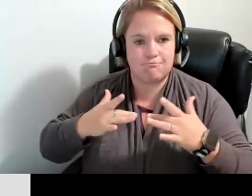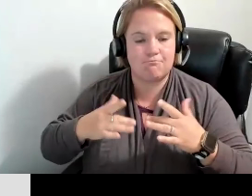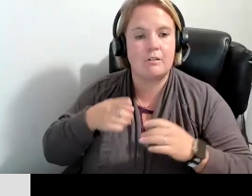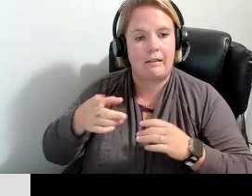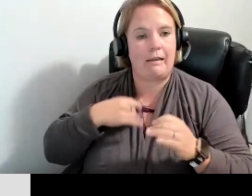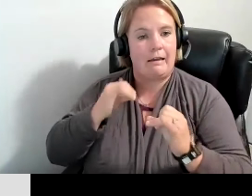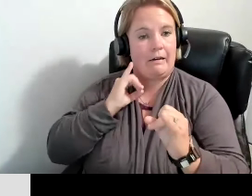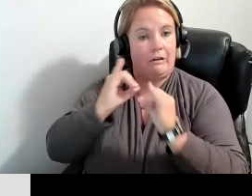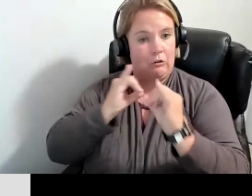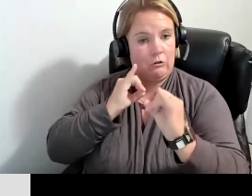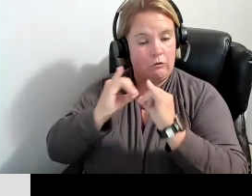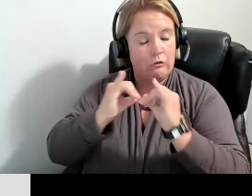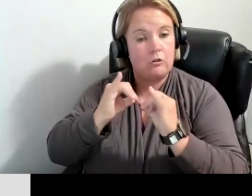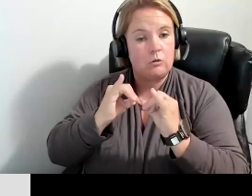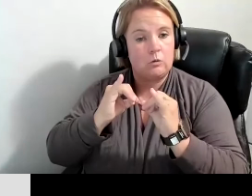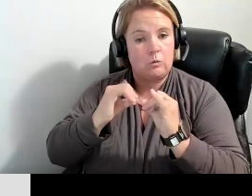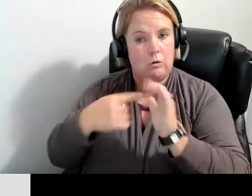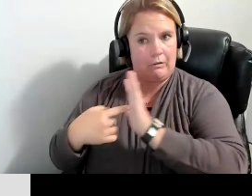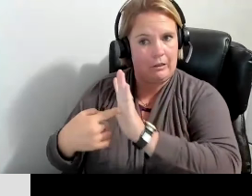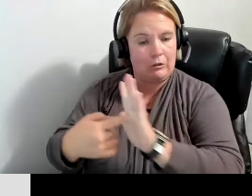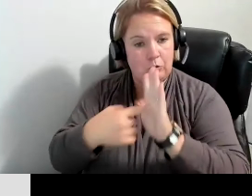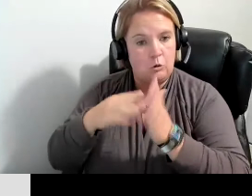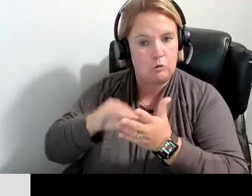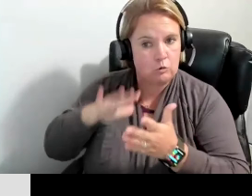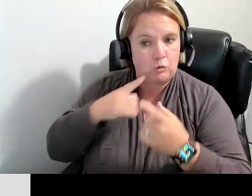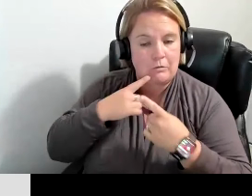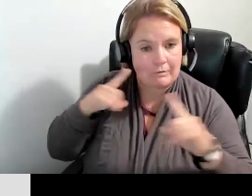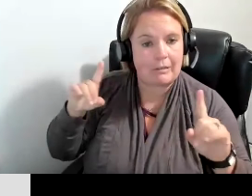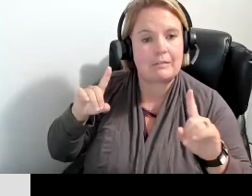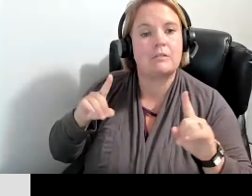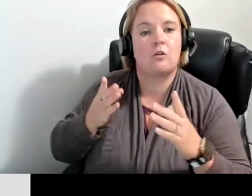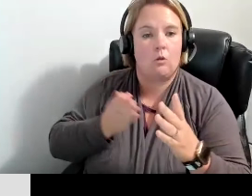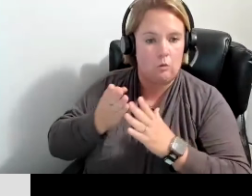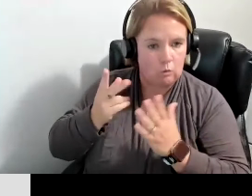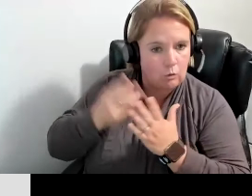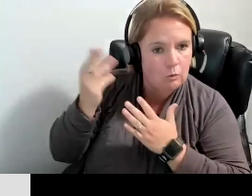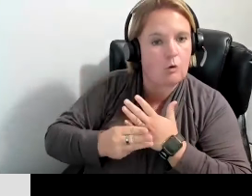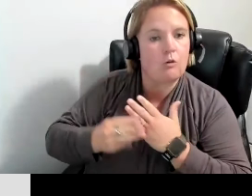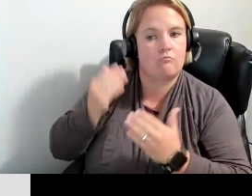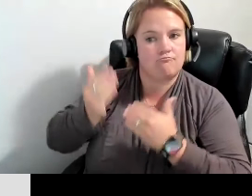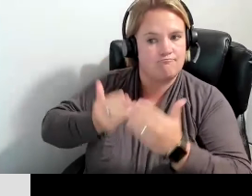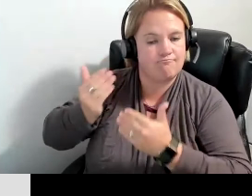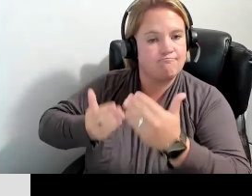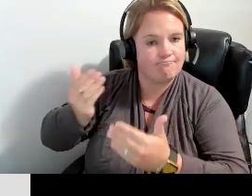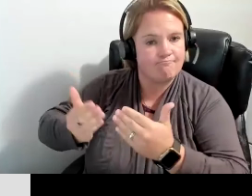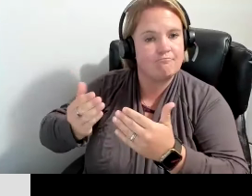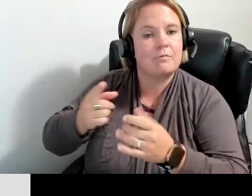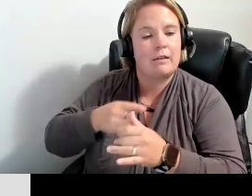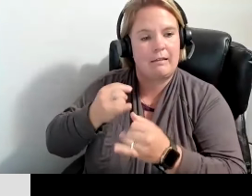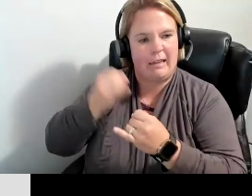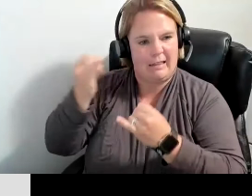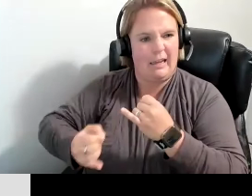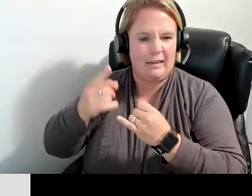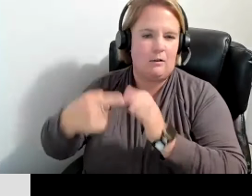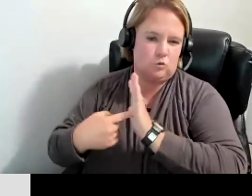they highlighted a student's success of, him going through the program. And also, like I said, at the end, I'll take some